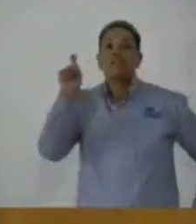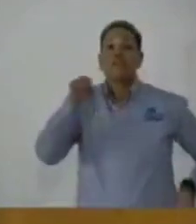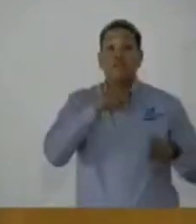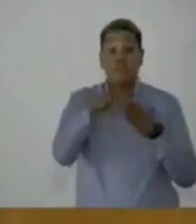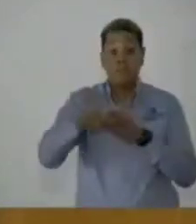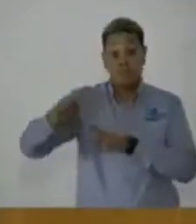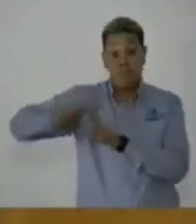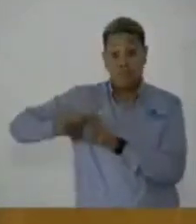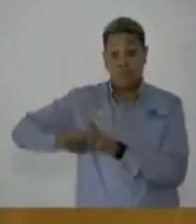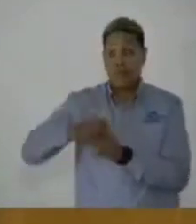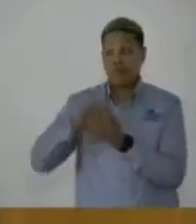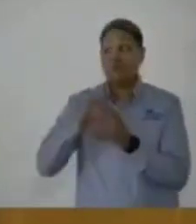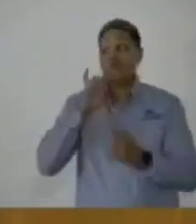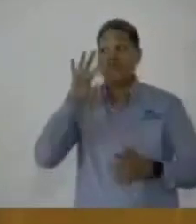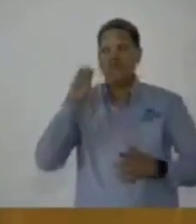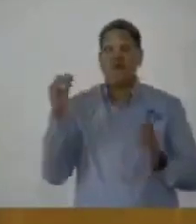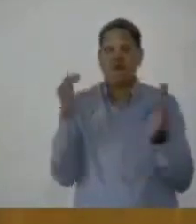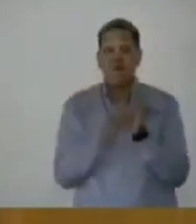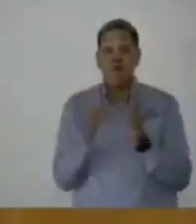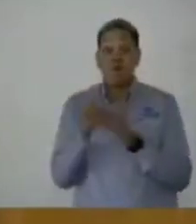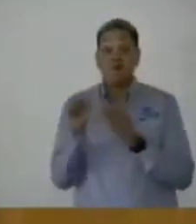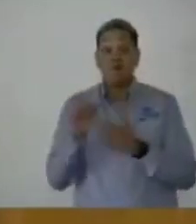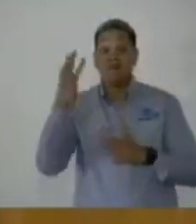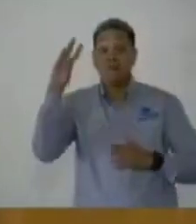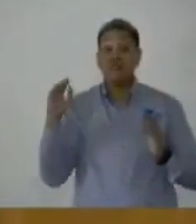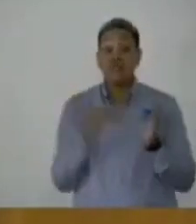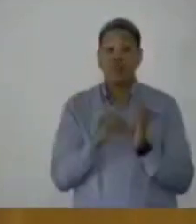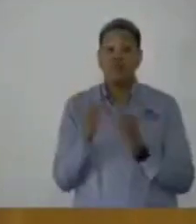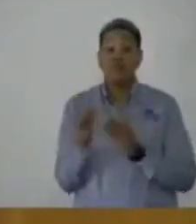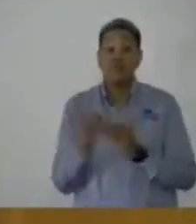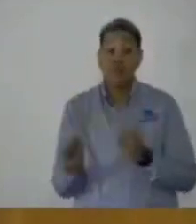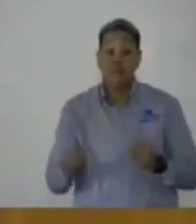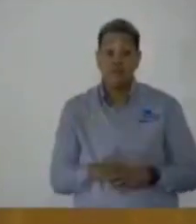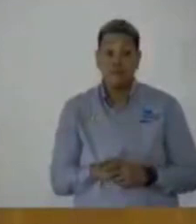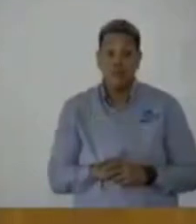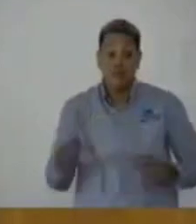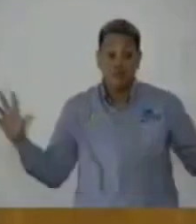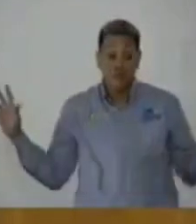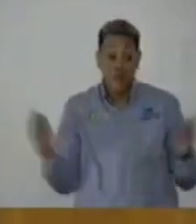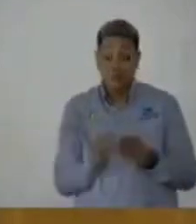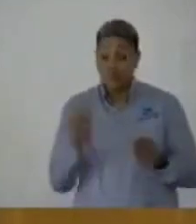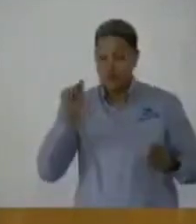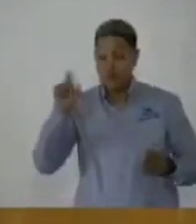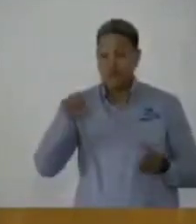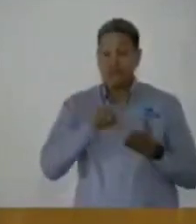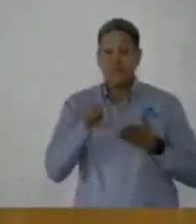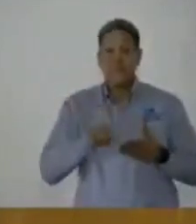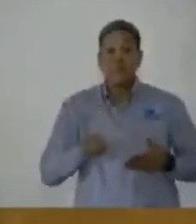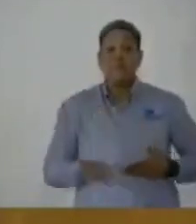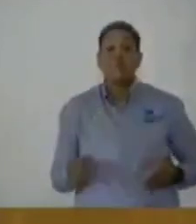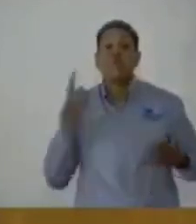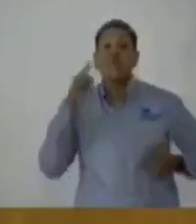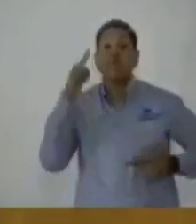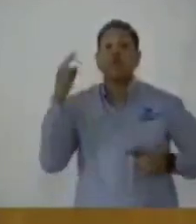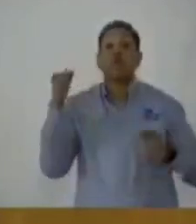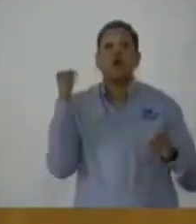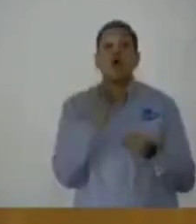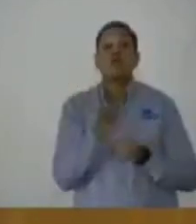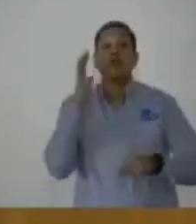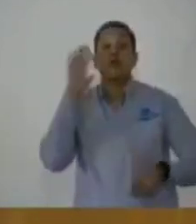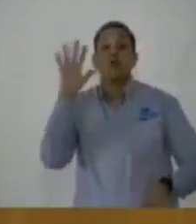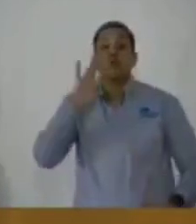on this $40,000, therefore, is 6,000. Total tax paid for the year would